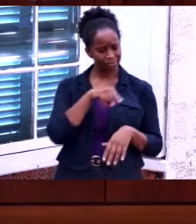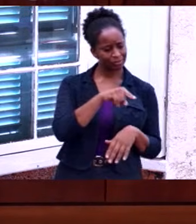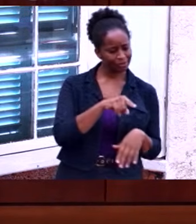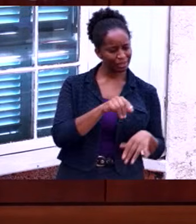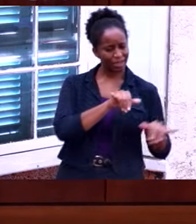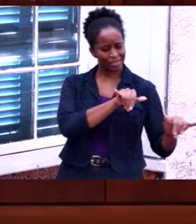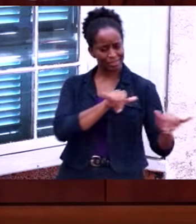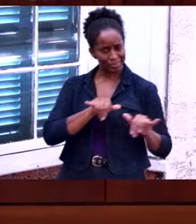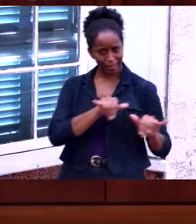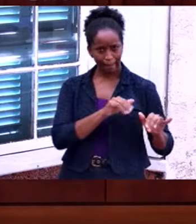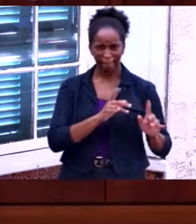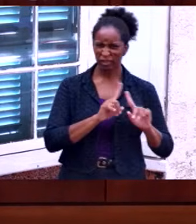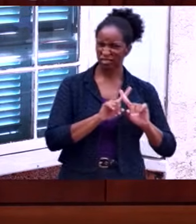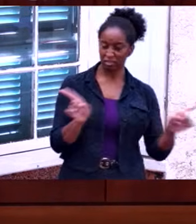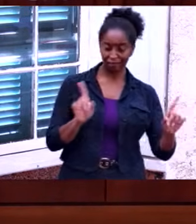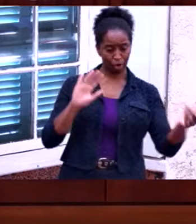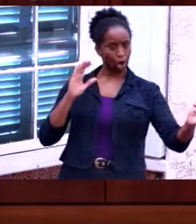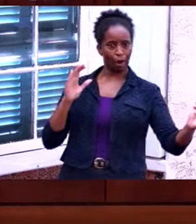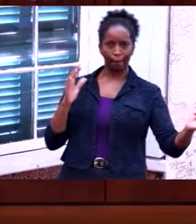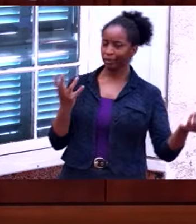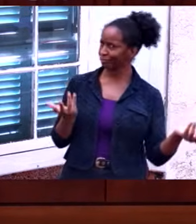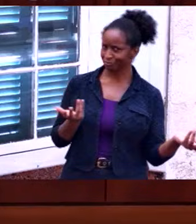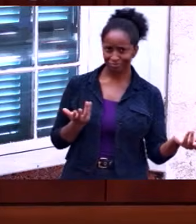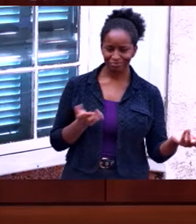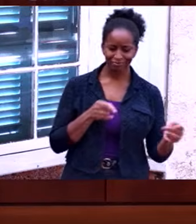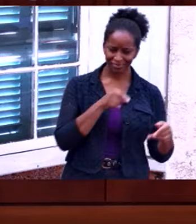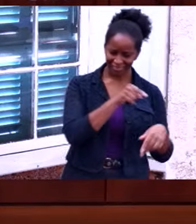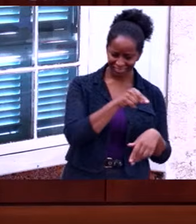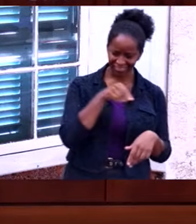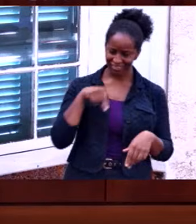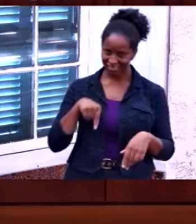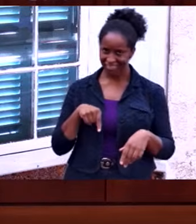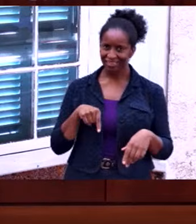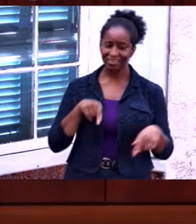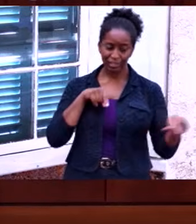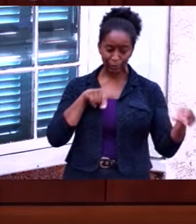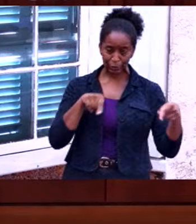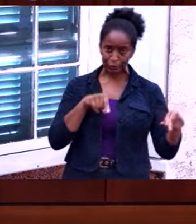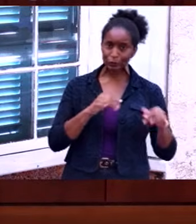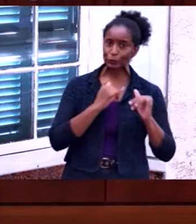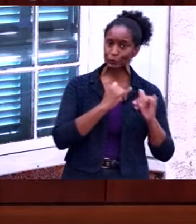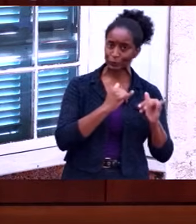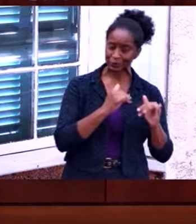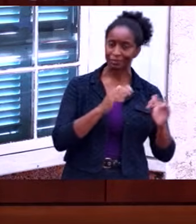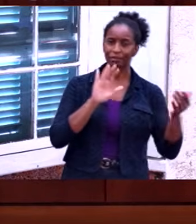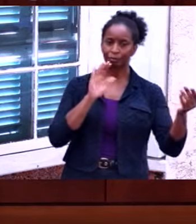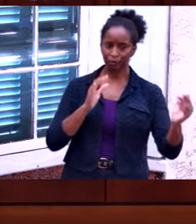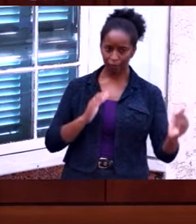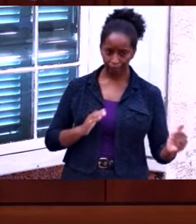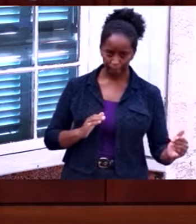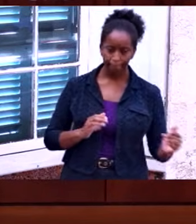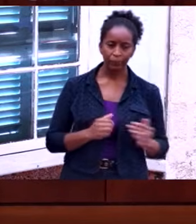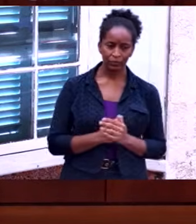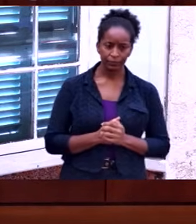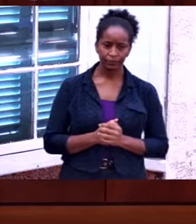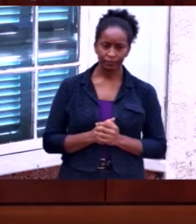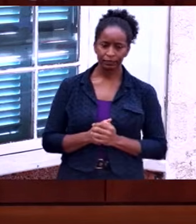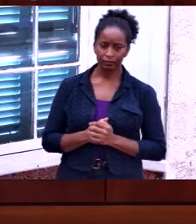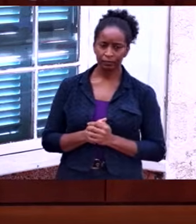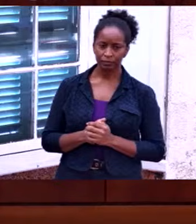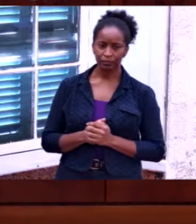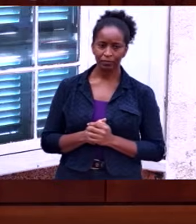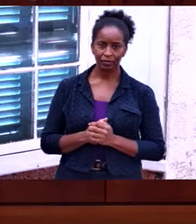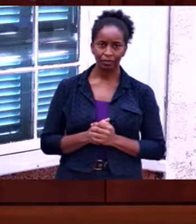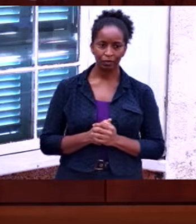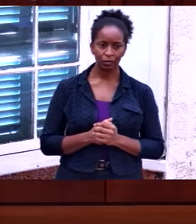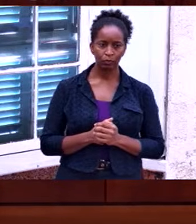very different, as will be the case with the appointment of a president, relative to, but distinct from, the appointment of a